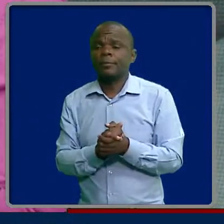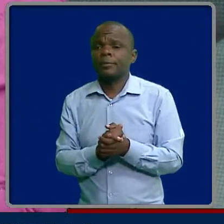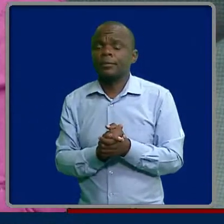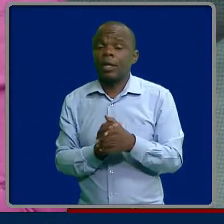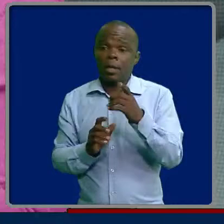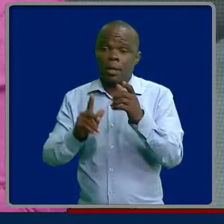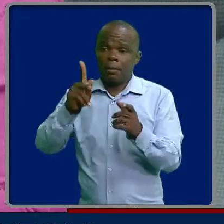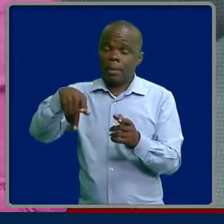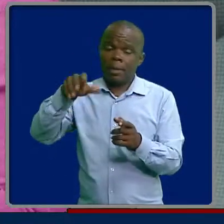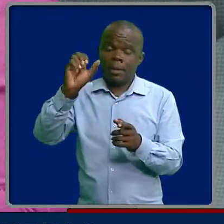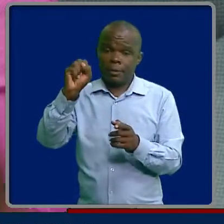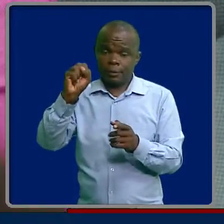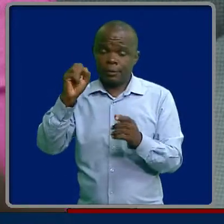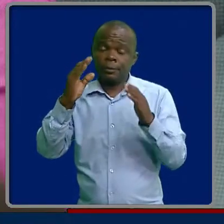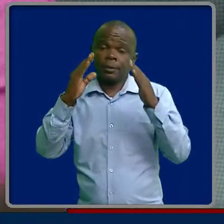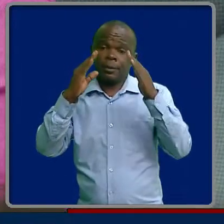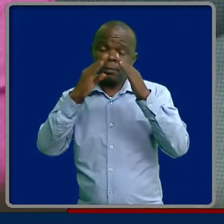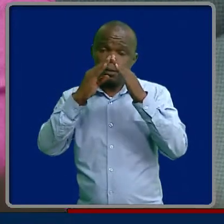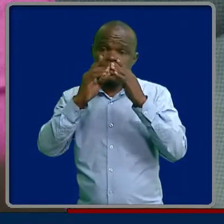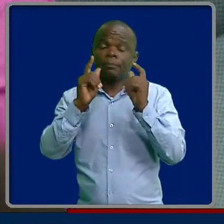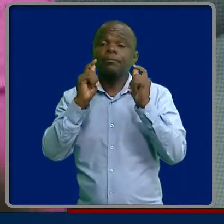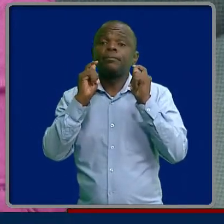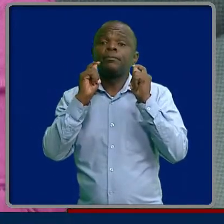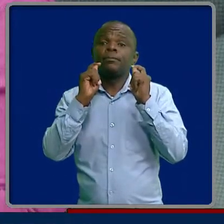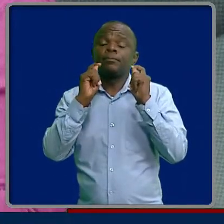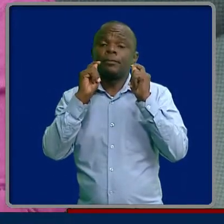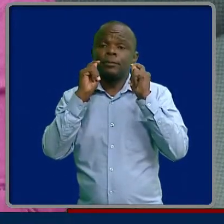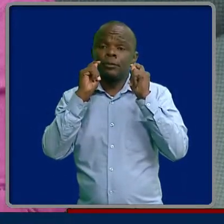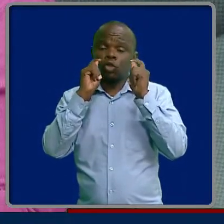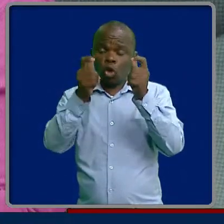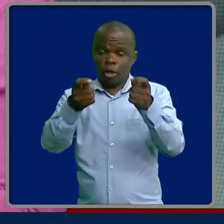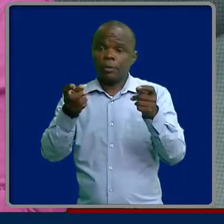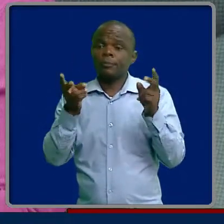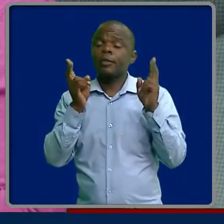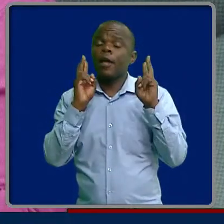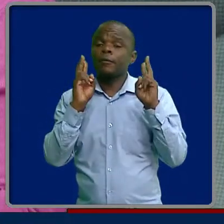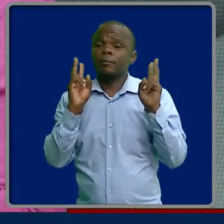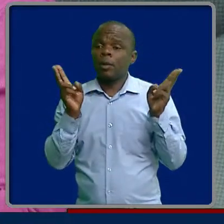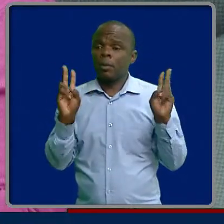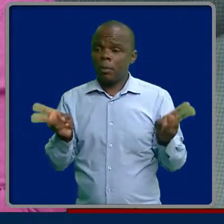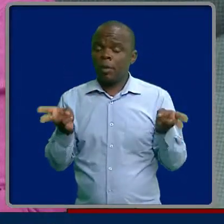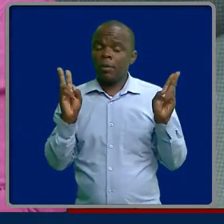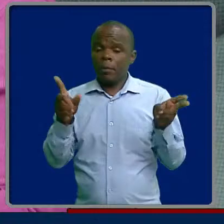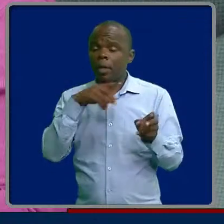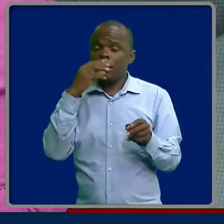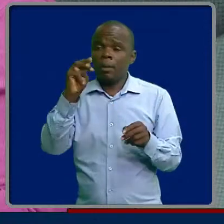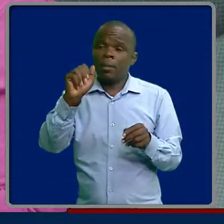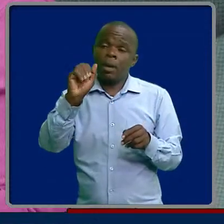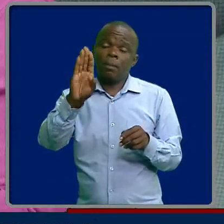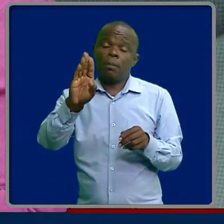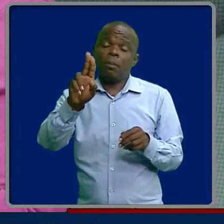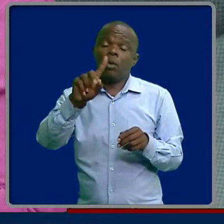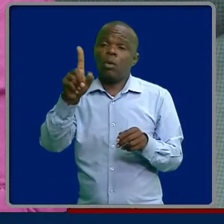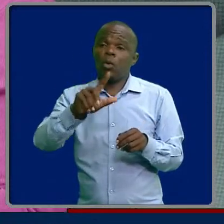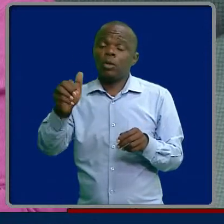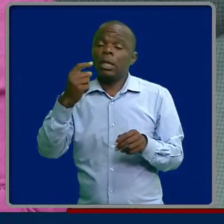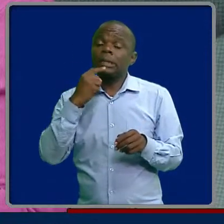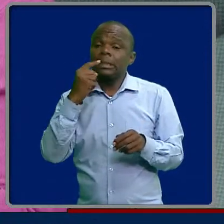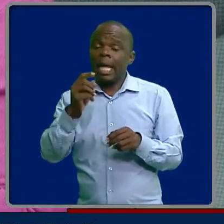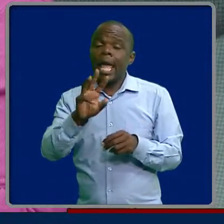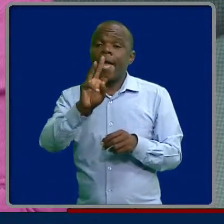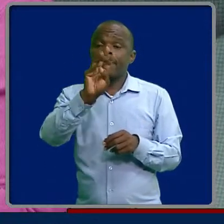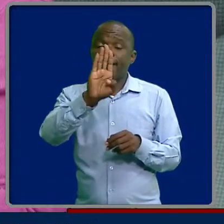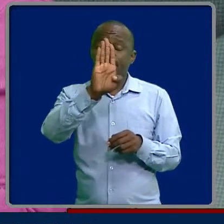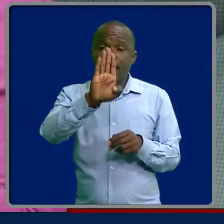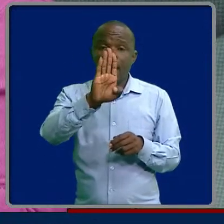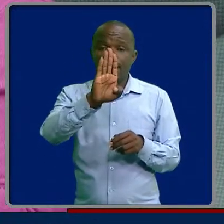Principal Secretary in the Ministry of Tourism and Environmental Affairs, Kangezwe Mabuza, says the 5 million emalangeni was put